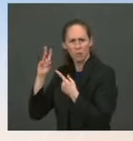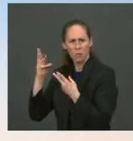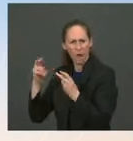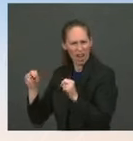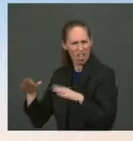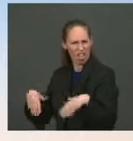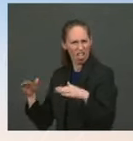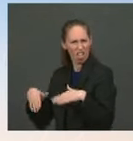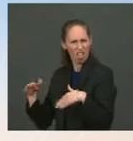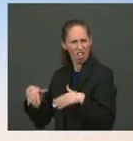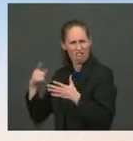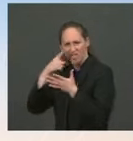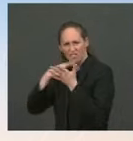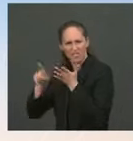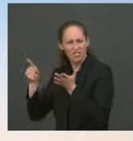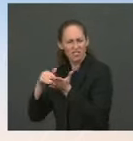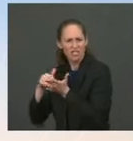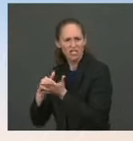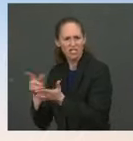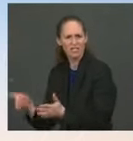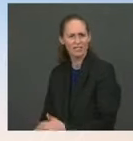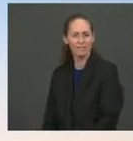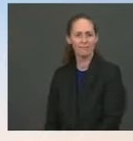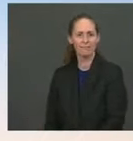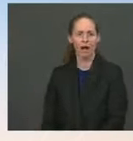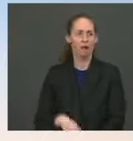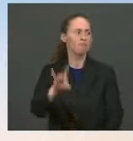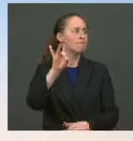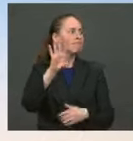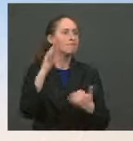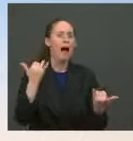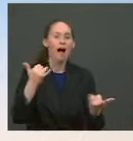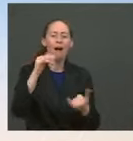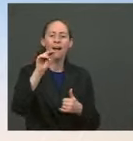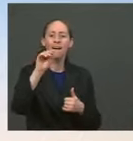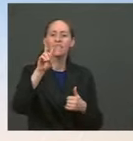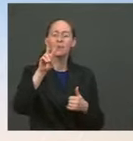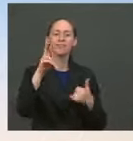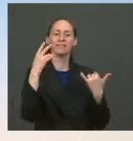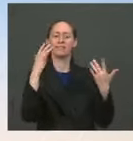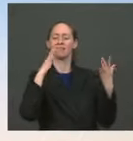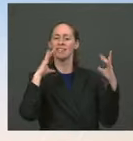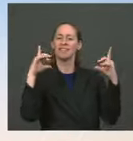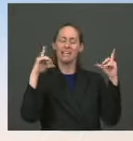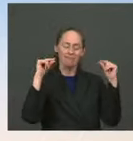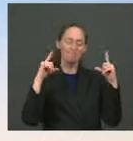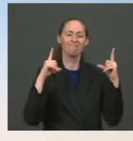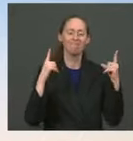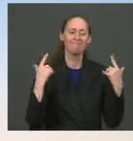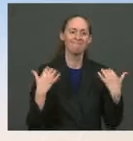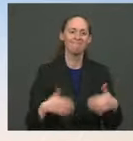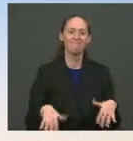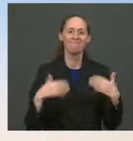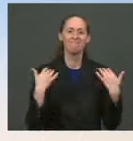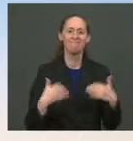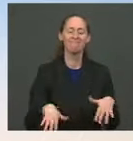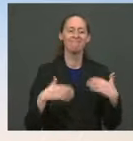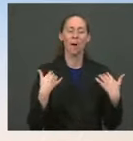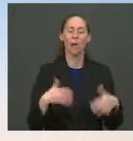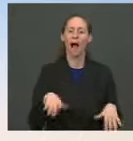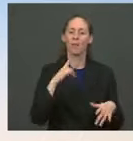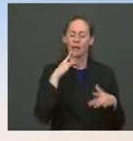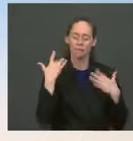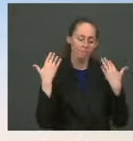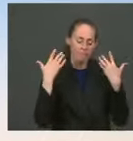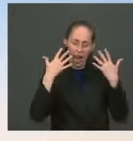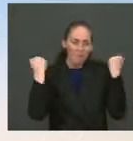full results? I was just thinking, right? It is later this year. It's November. I don't have... The year is flying by. I don't have anything for